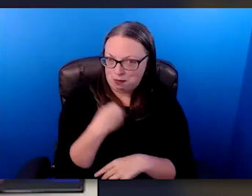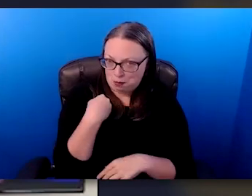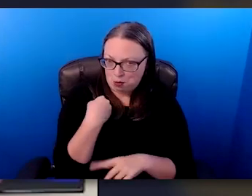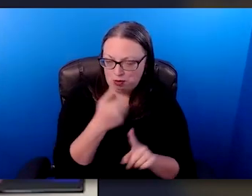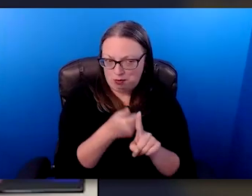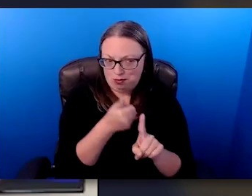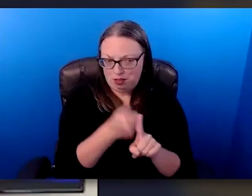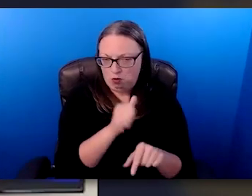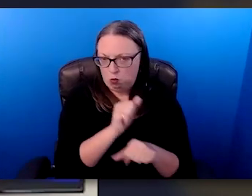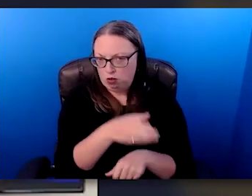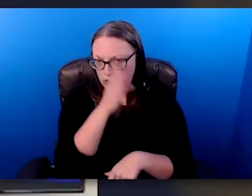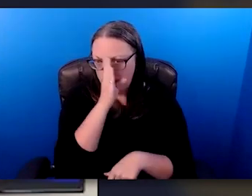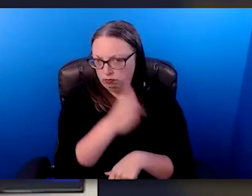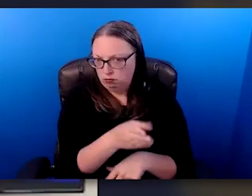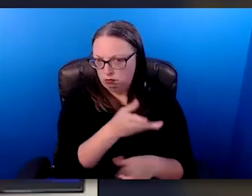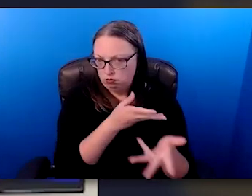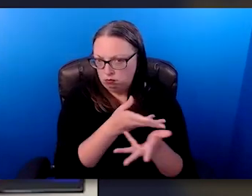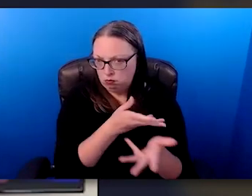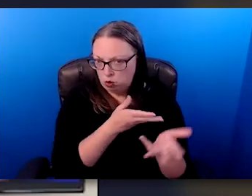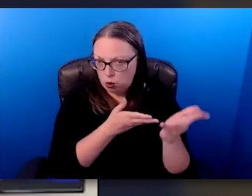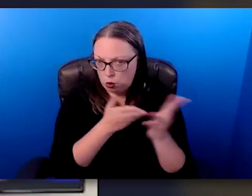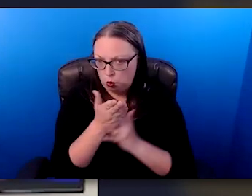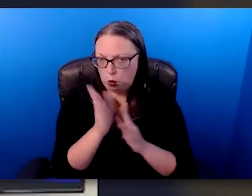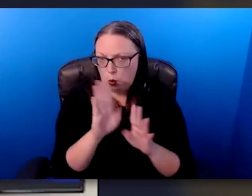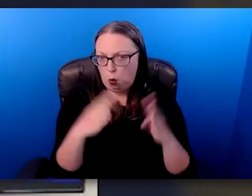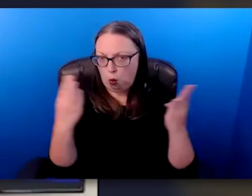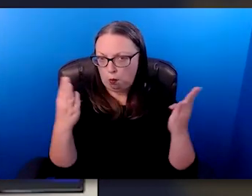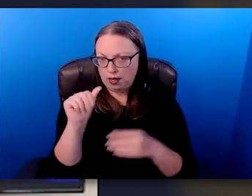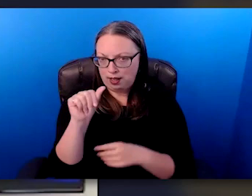directly through OpenAI